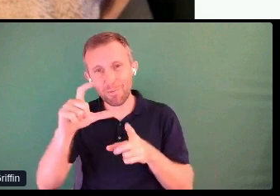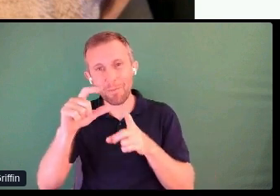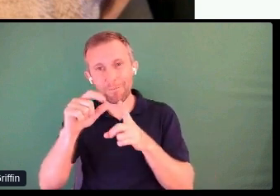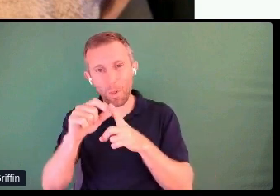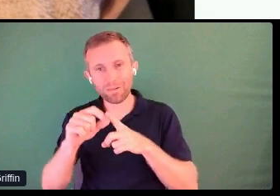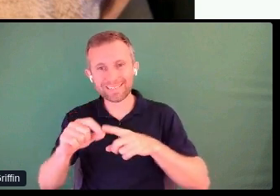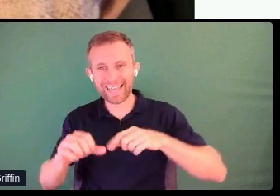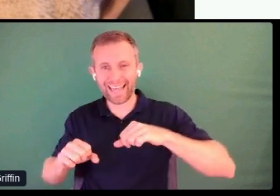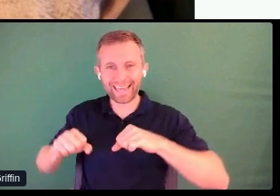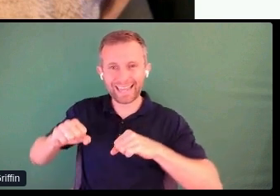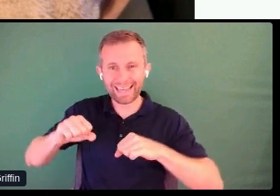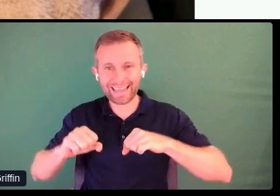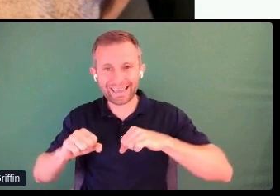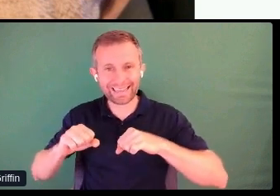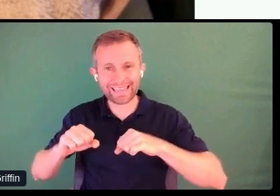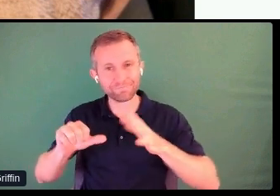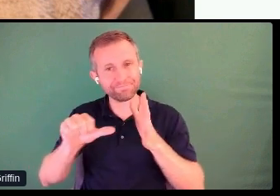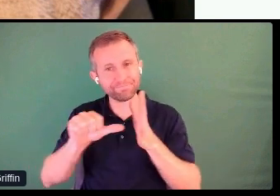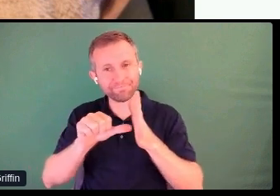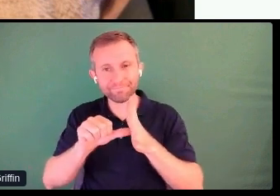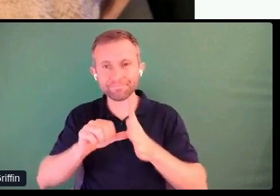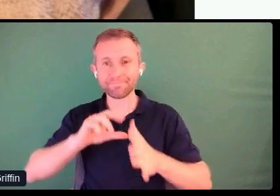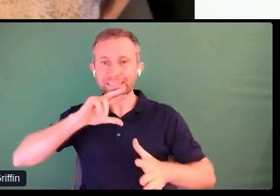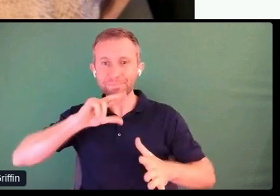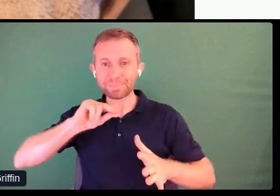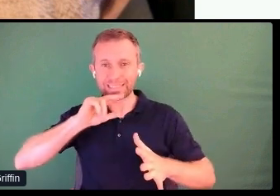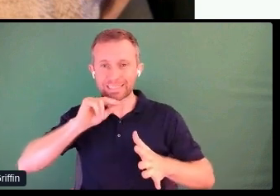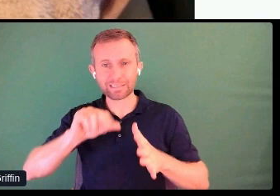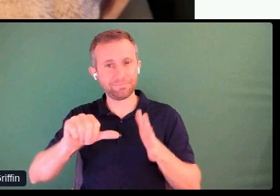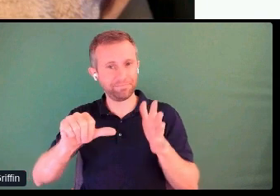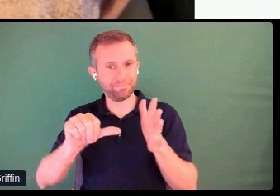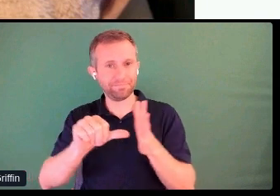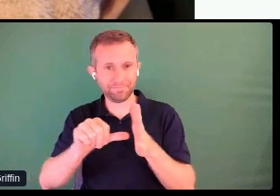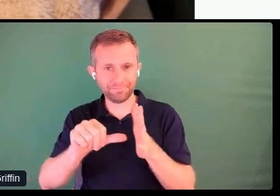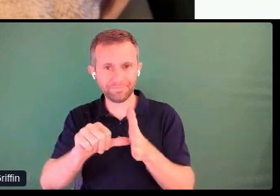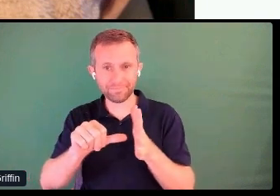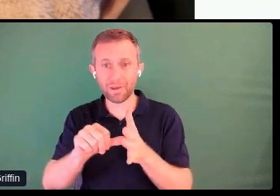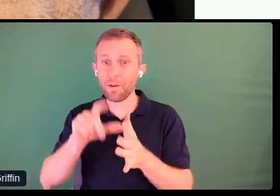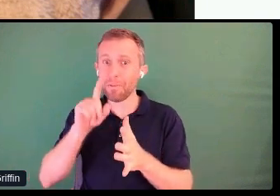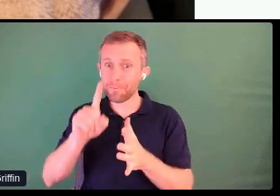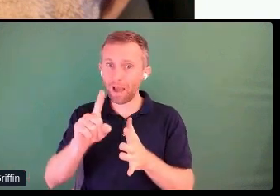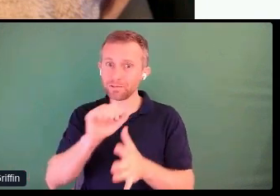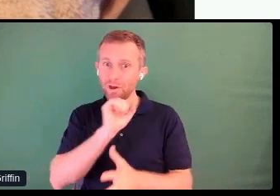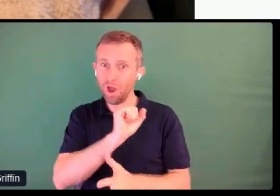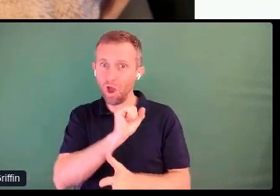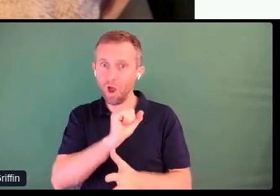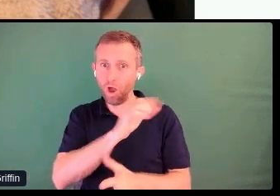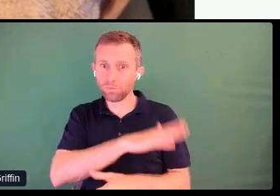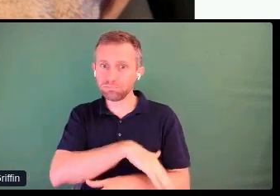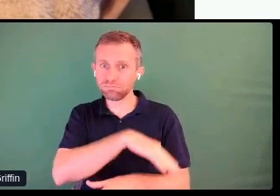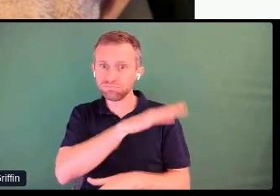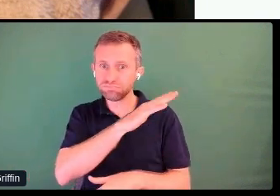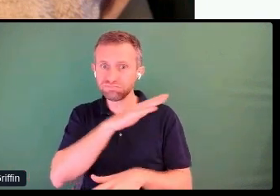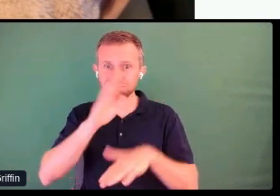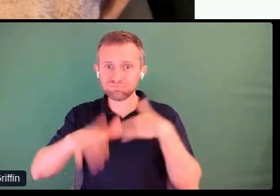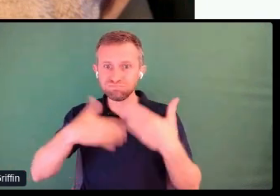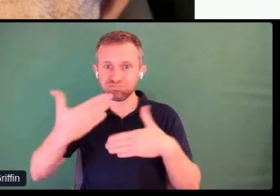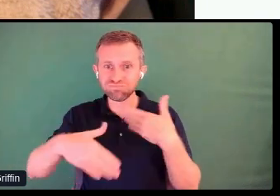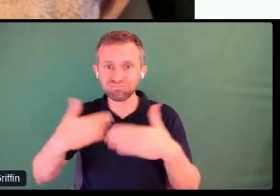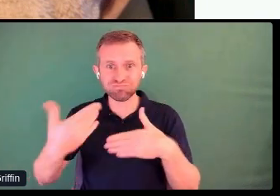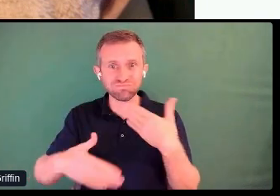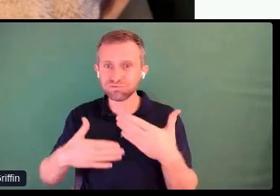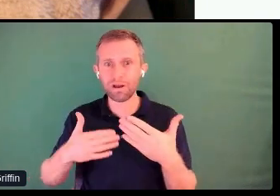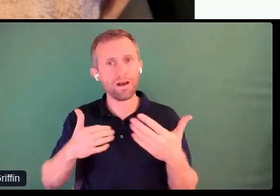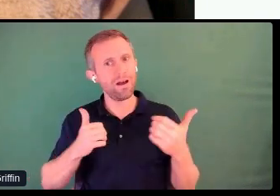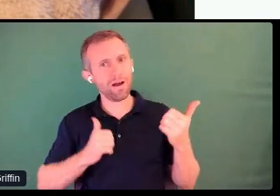speech. Being 7 years old, this hasn't stopped her achieving anything in life and has made me incredibly proud. It's